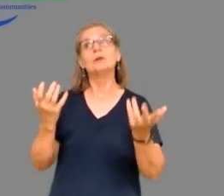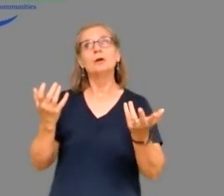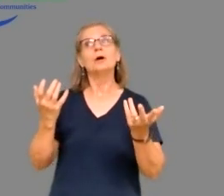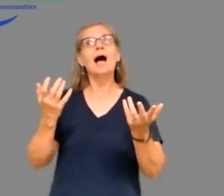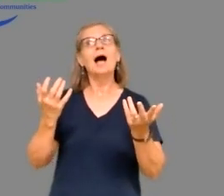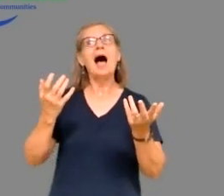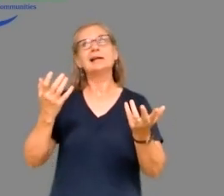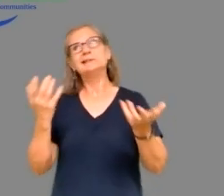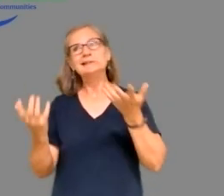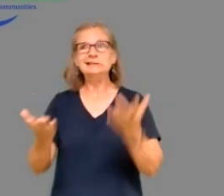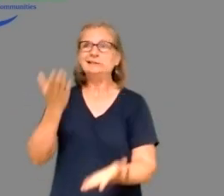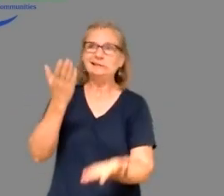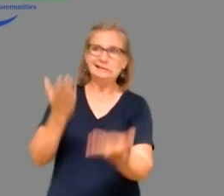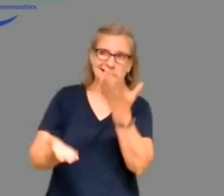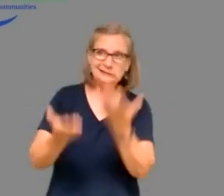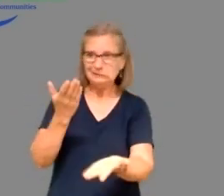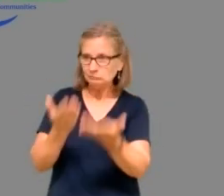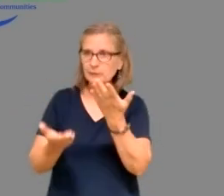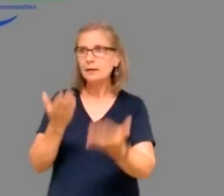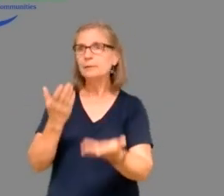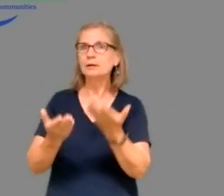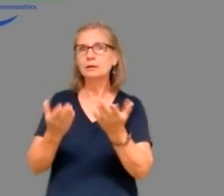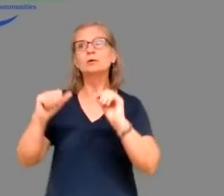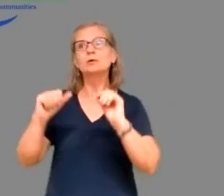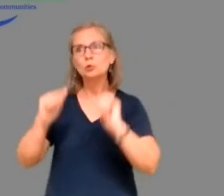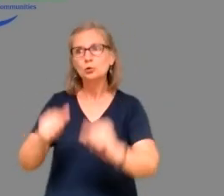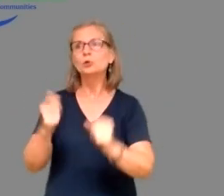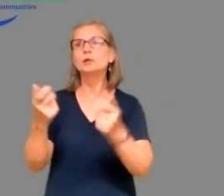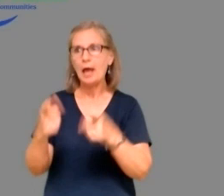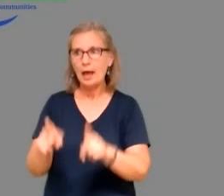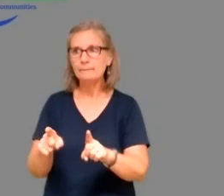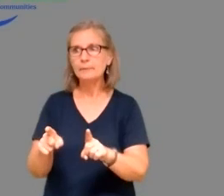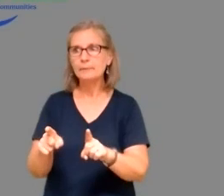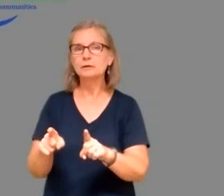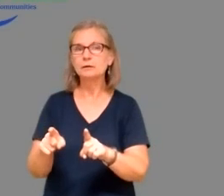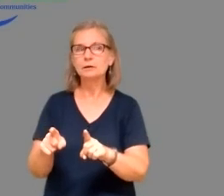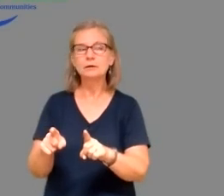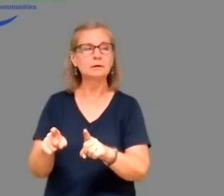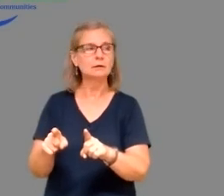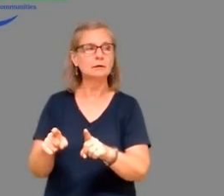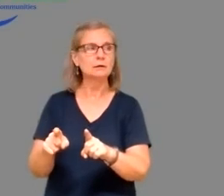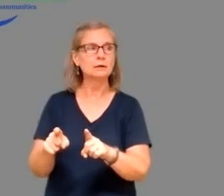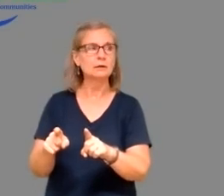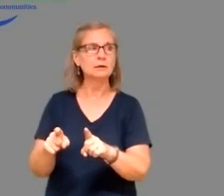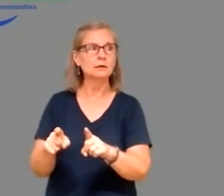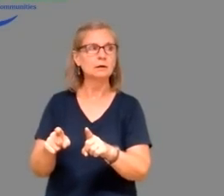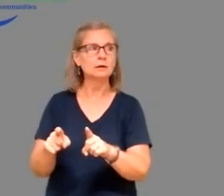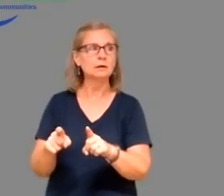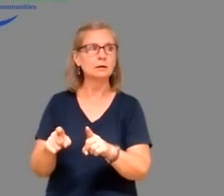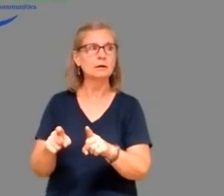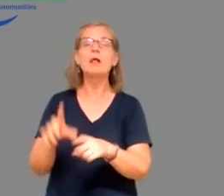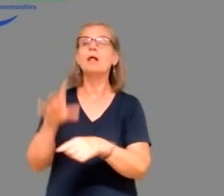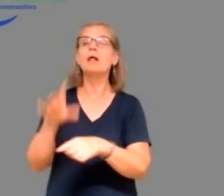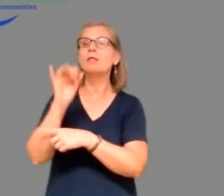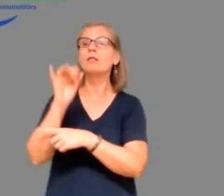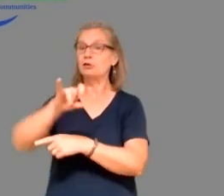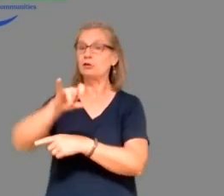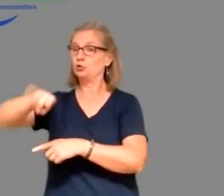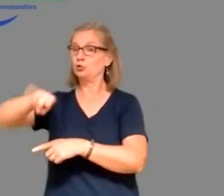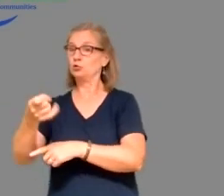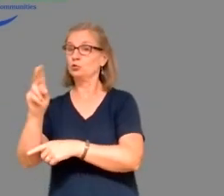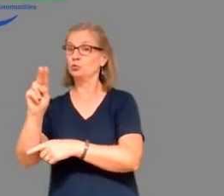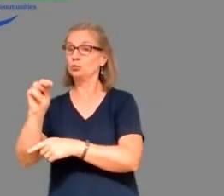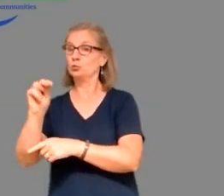surprise me if a theoretical transmission in June, the transmission rate would be a little bit lower